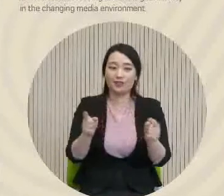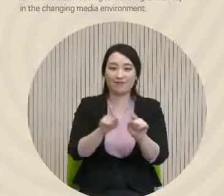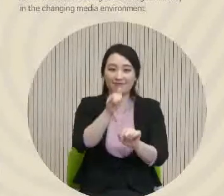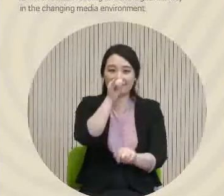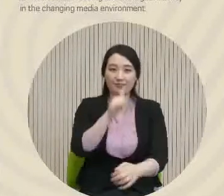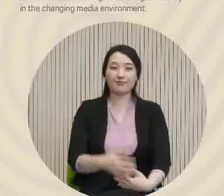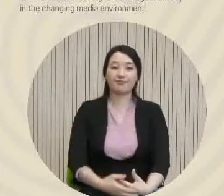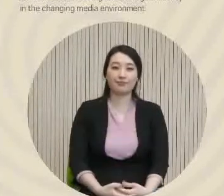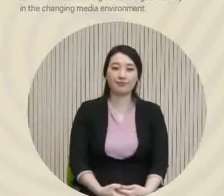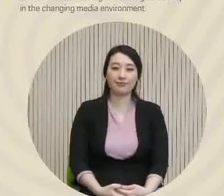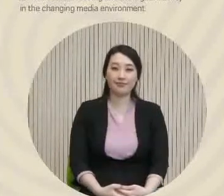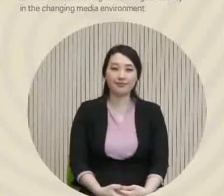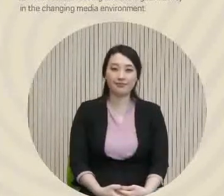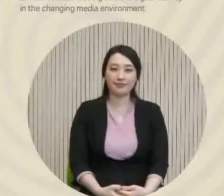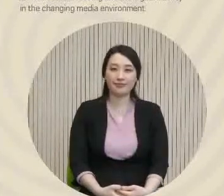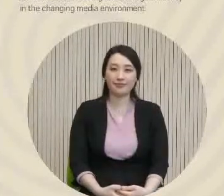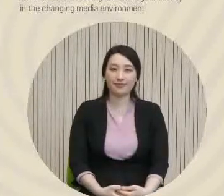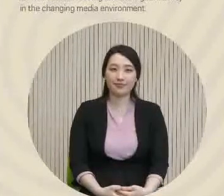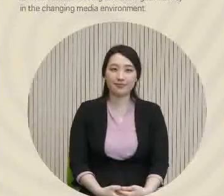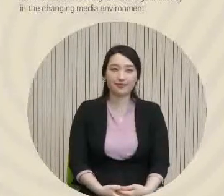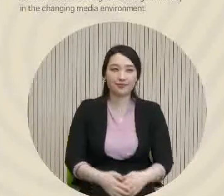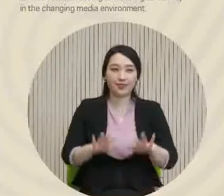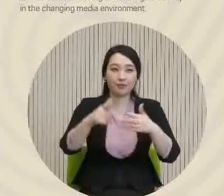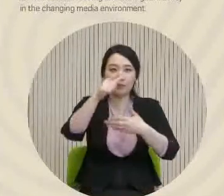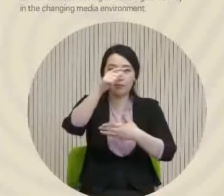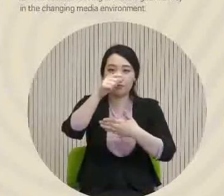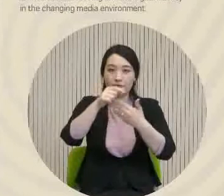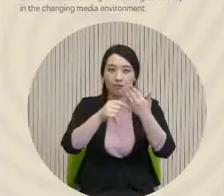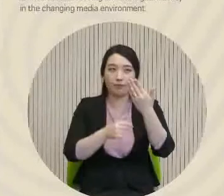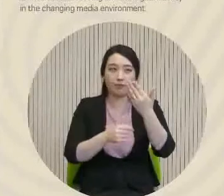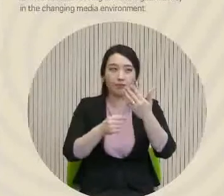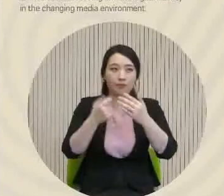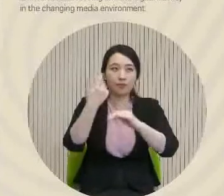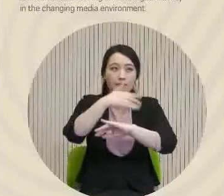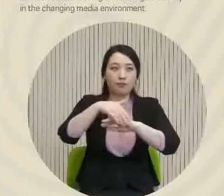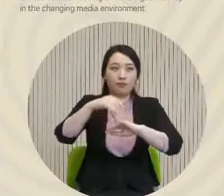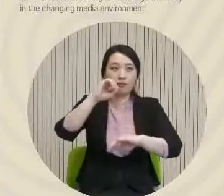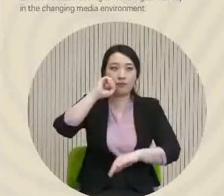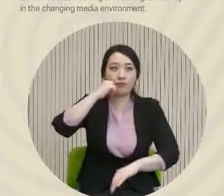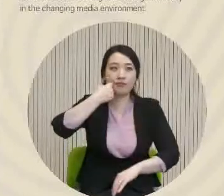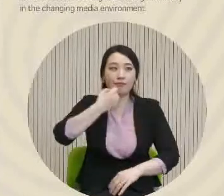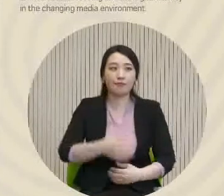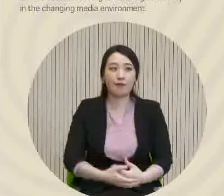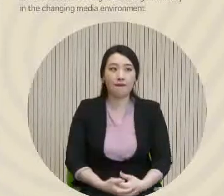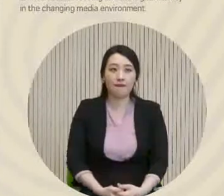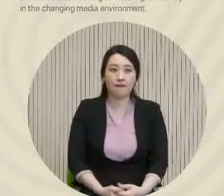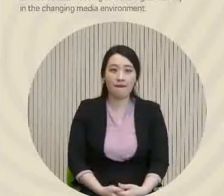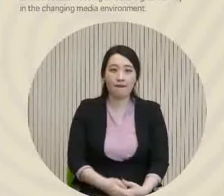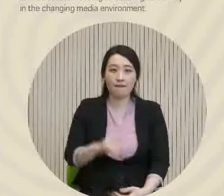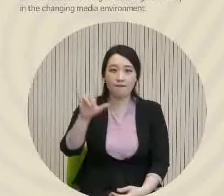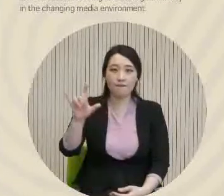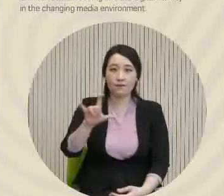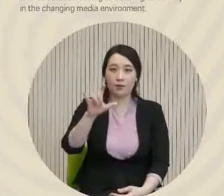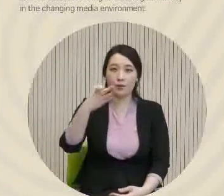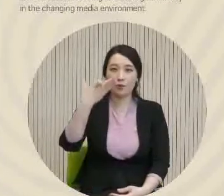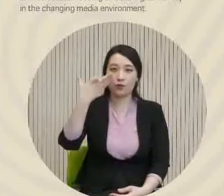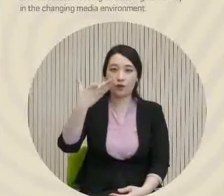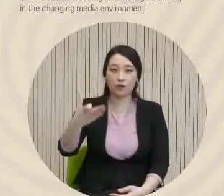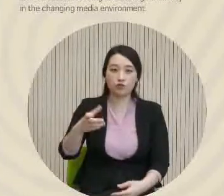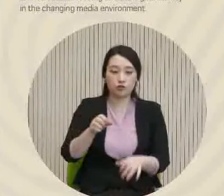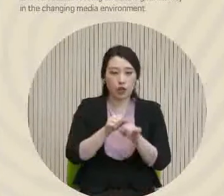and the graduate students. Of course, elementary school students participate in this program. And because of the unpredictable situation of the